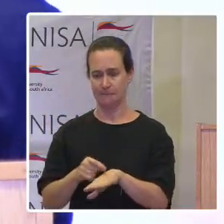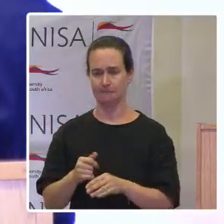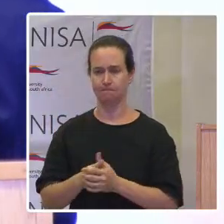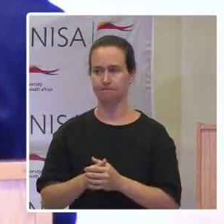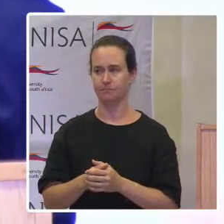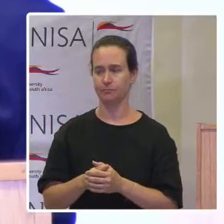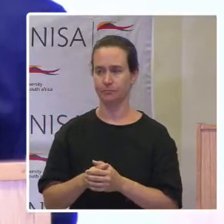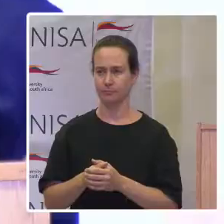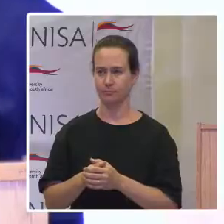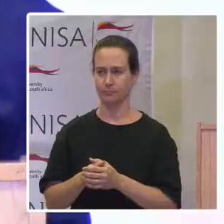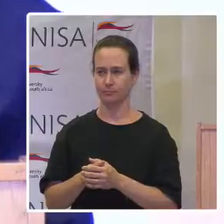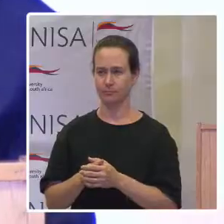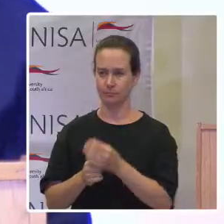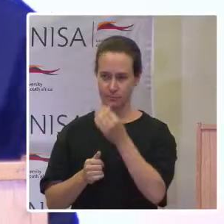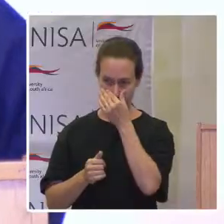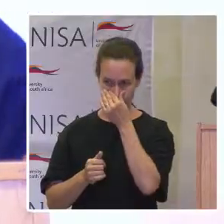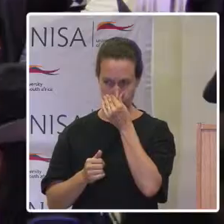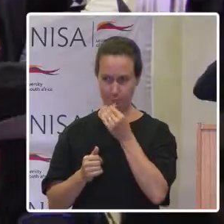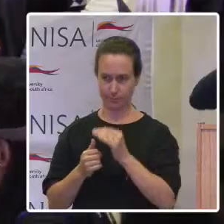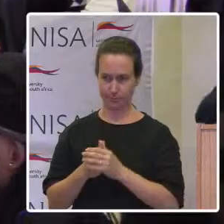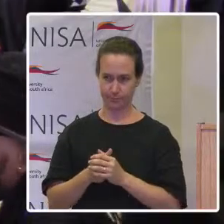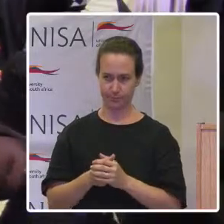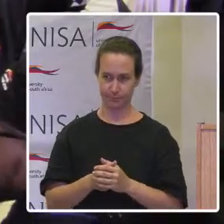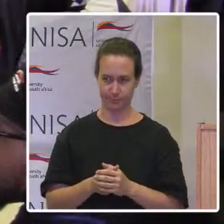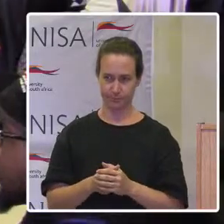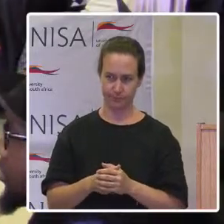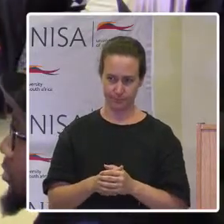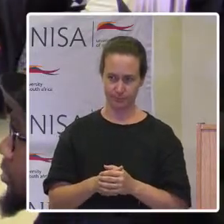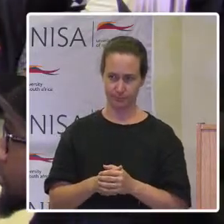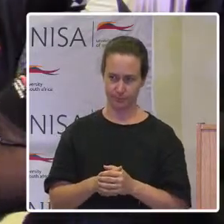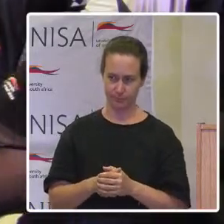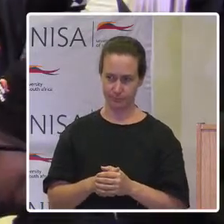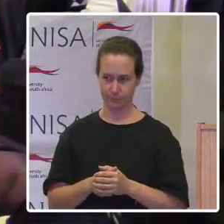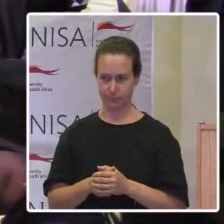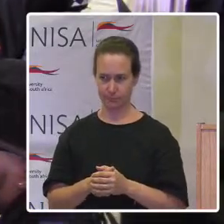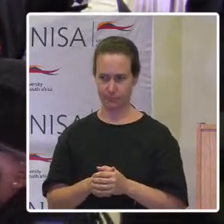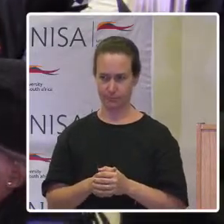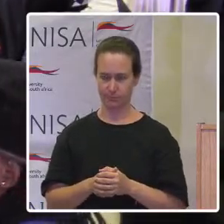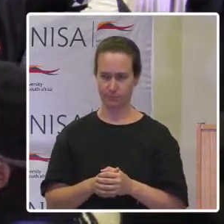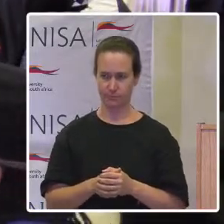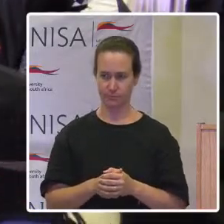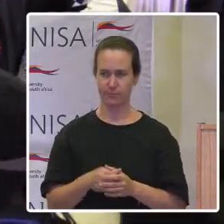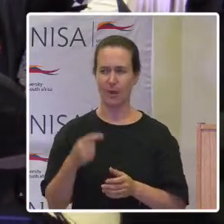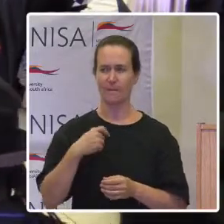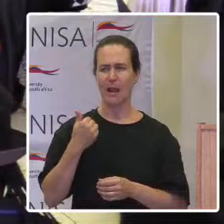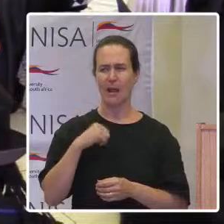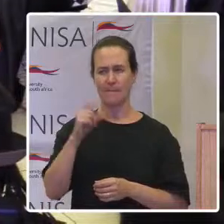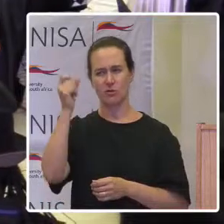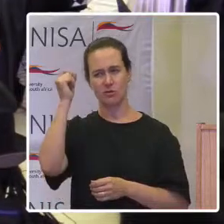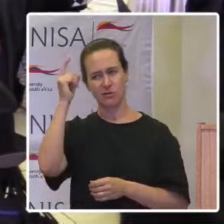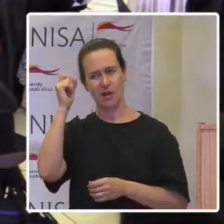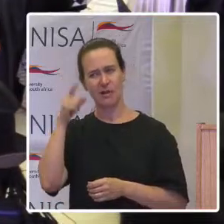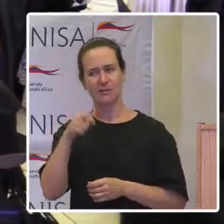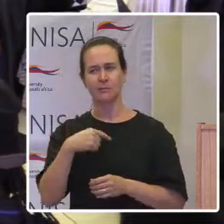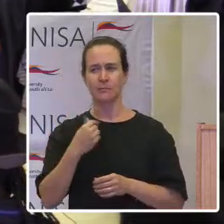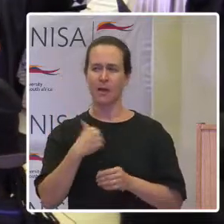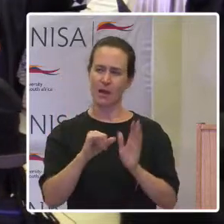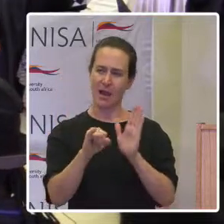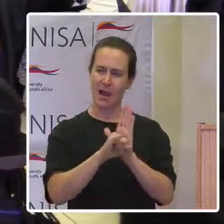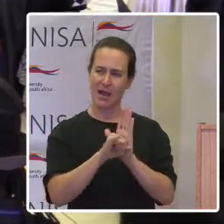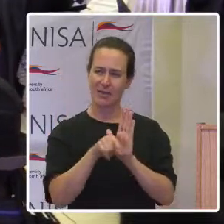don't want to. Thank you, Chair. Yeah. So yeah, us we wanted to understand, man, to identify,